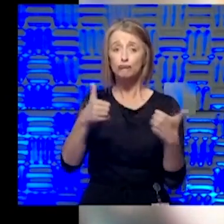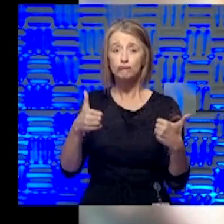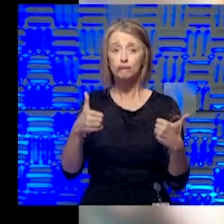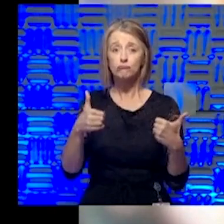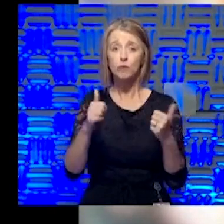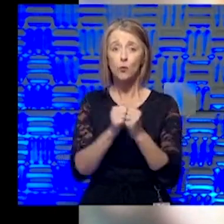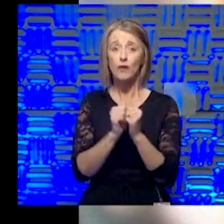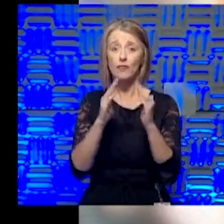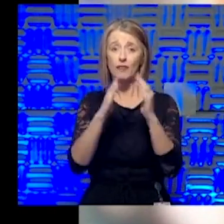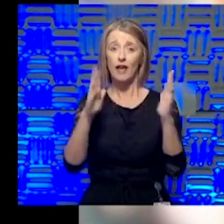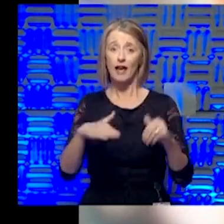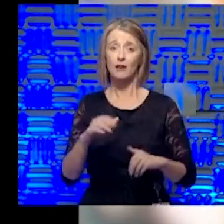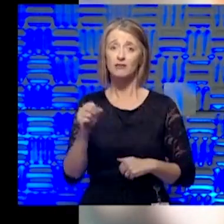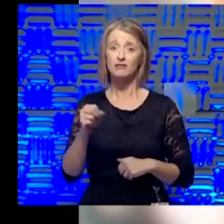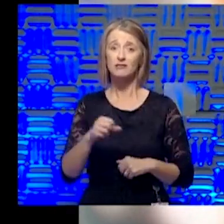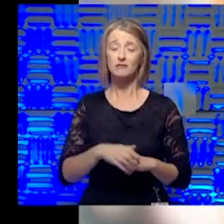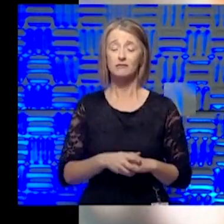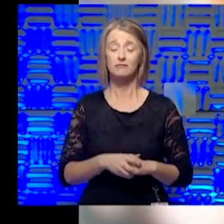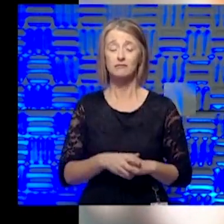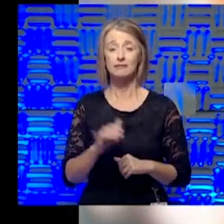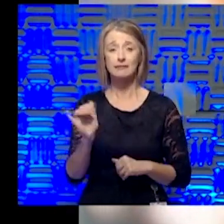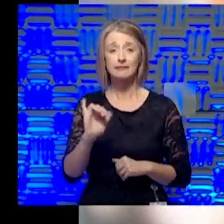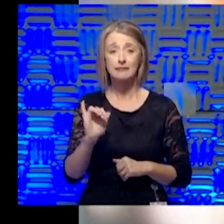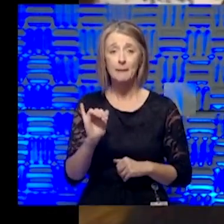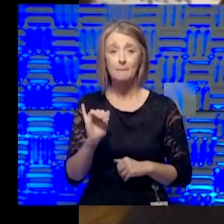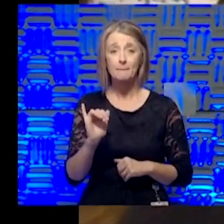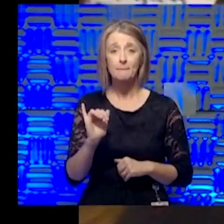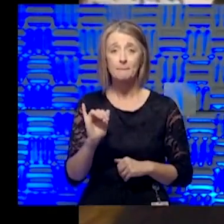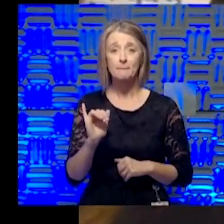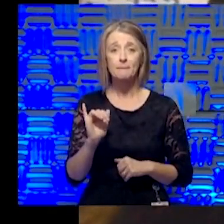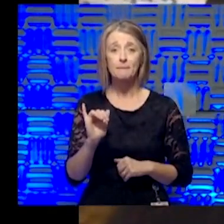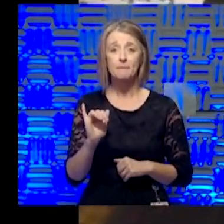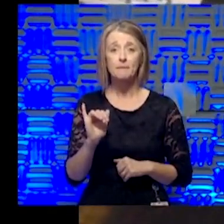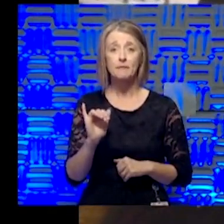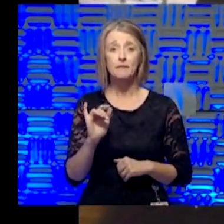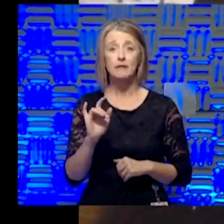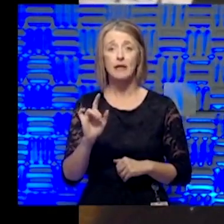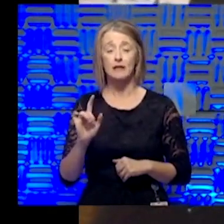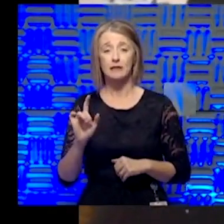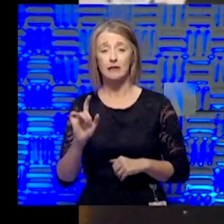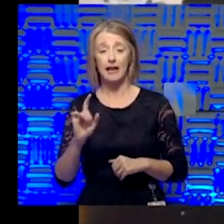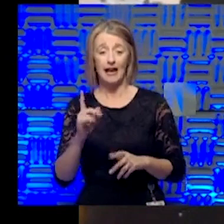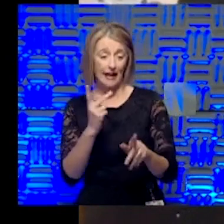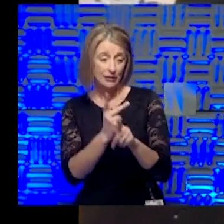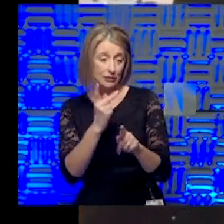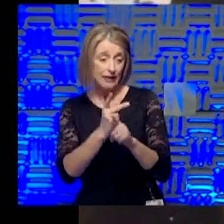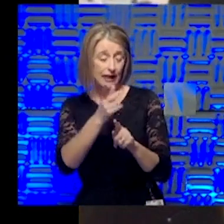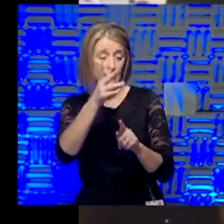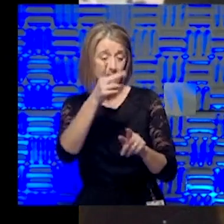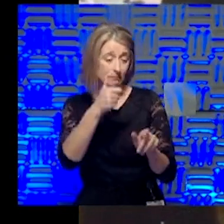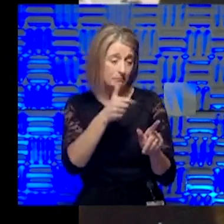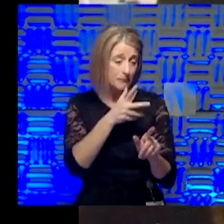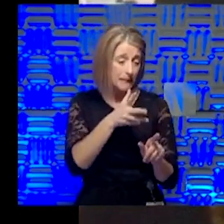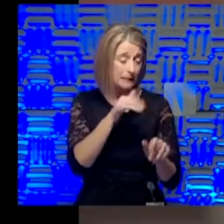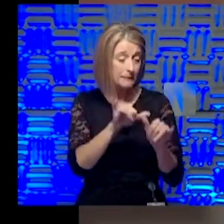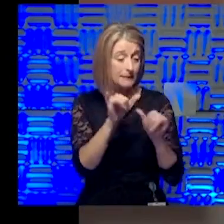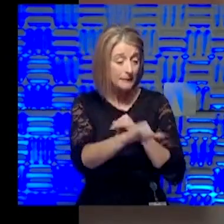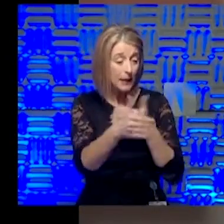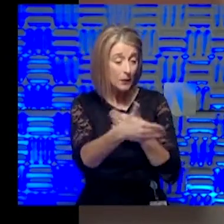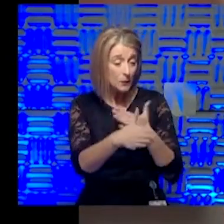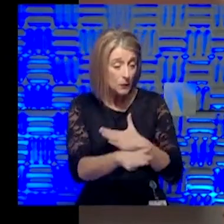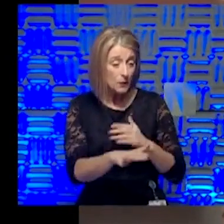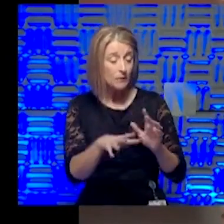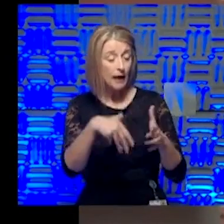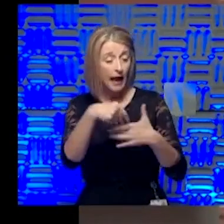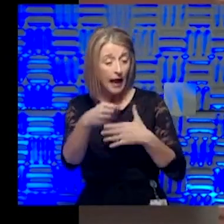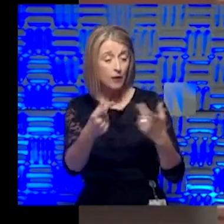even within our household. Like she said, I had to kind of be her dad for a little bit and say, hey, stay in your room. You